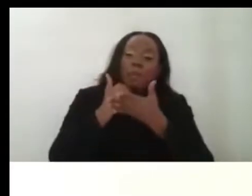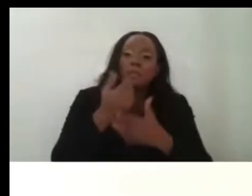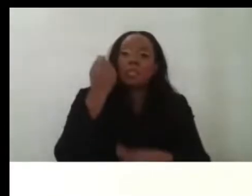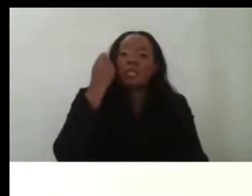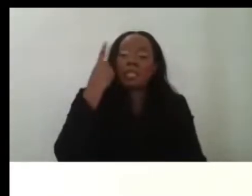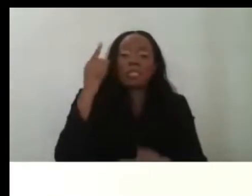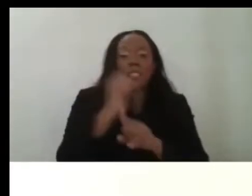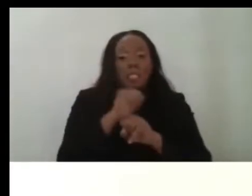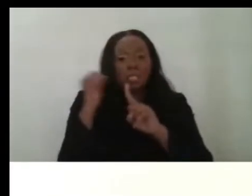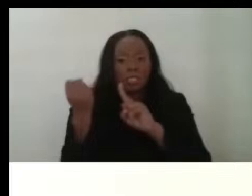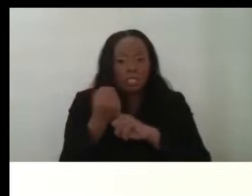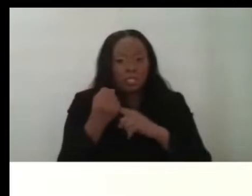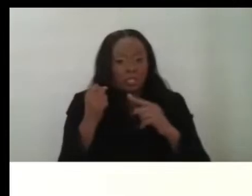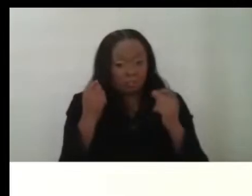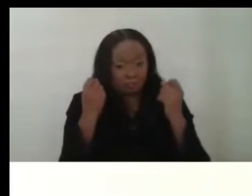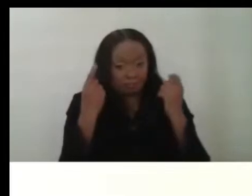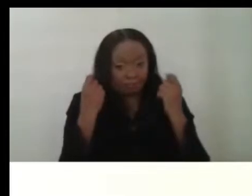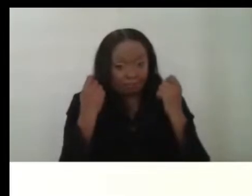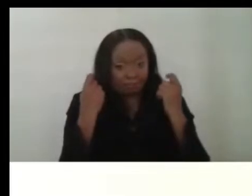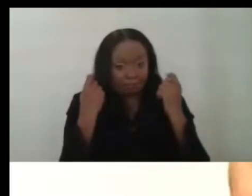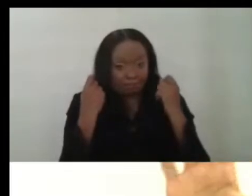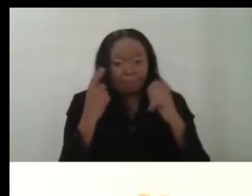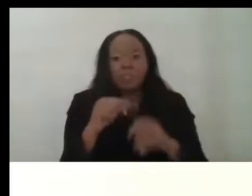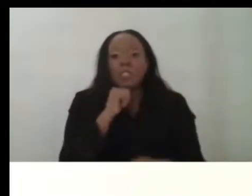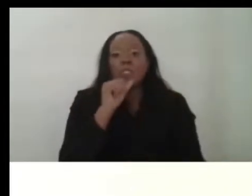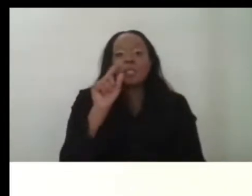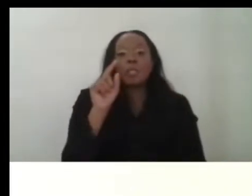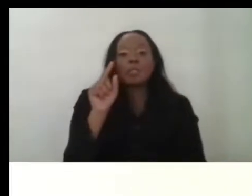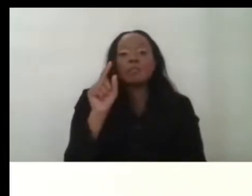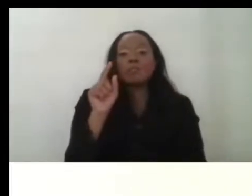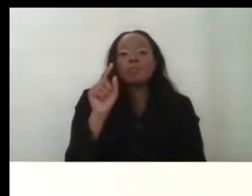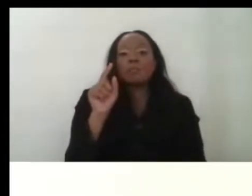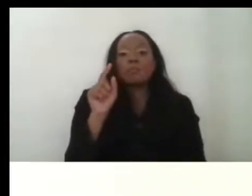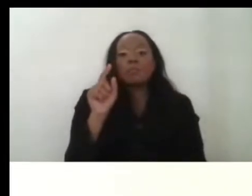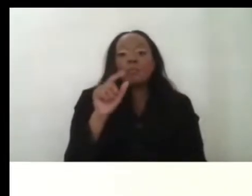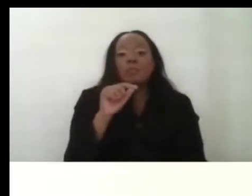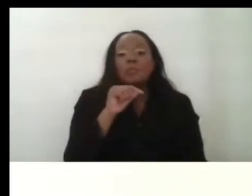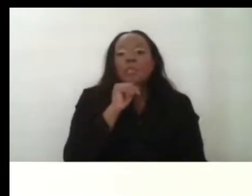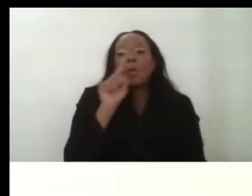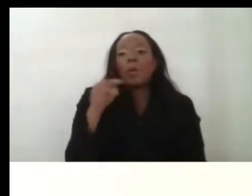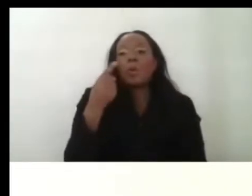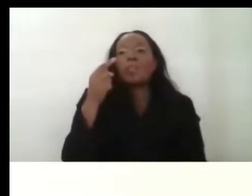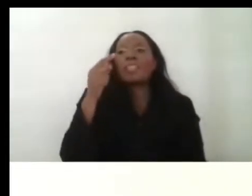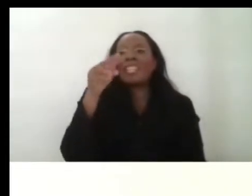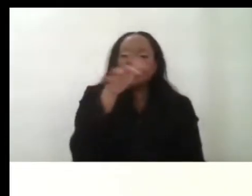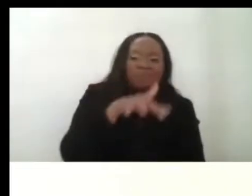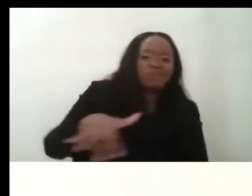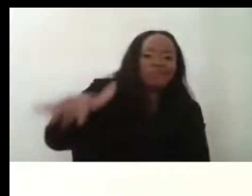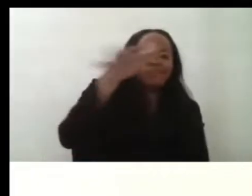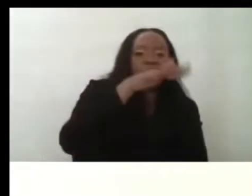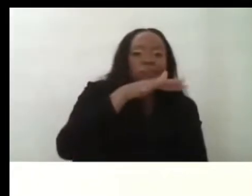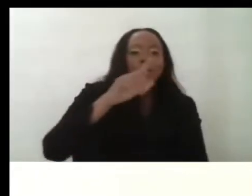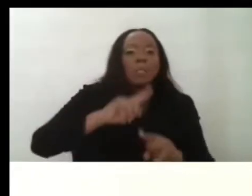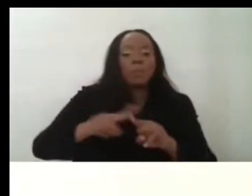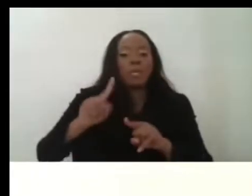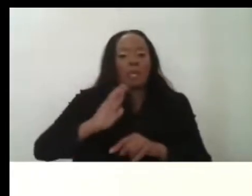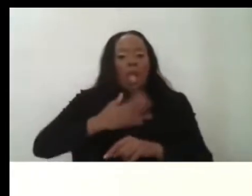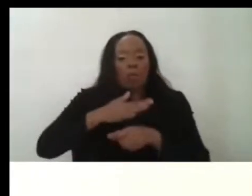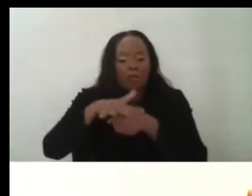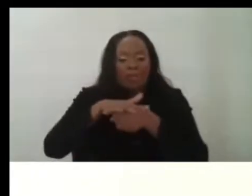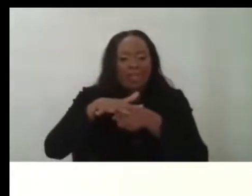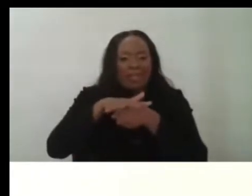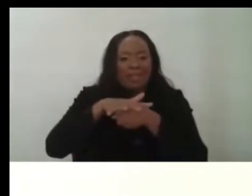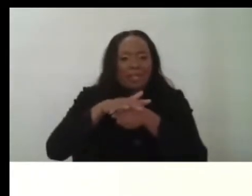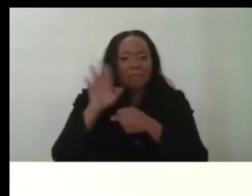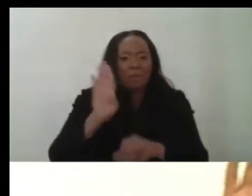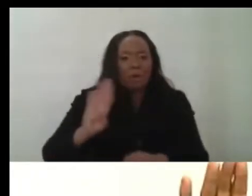within our area, not just the entire Atlantic, but in our area. I should mention for just